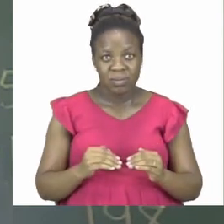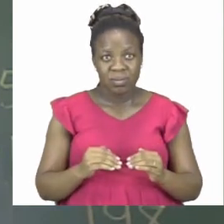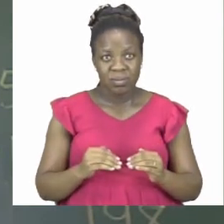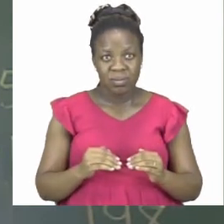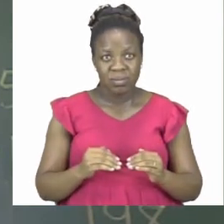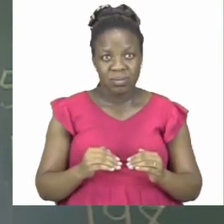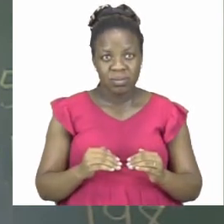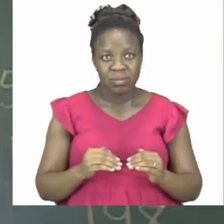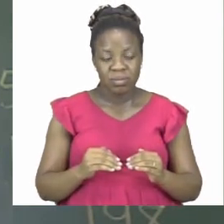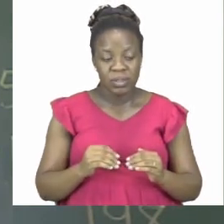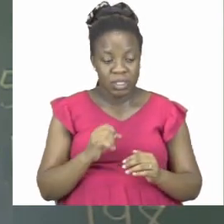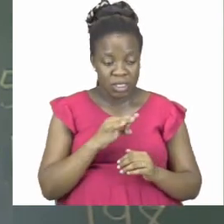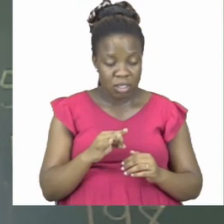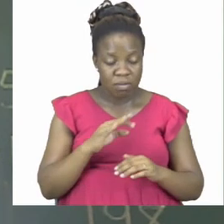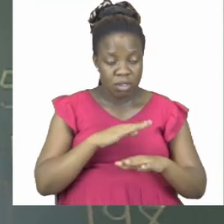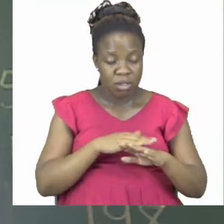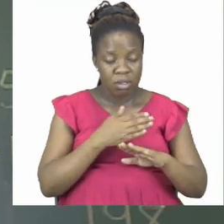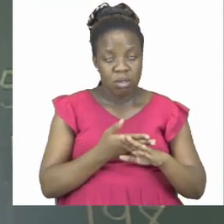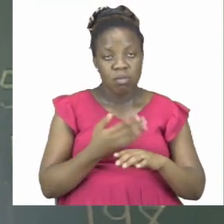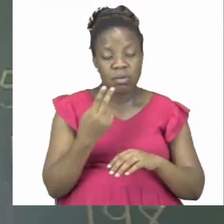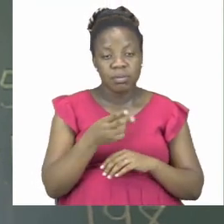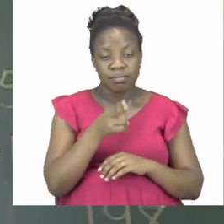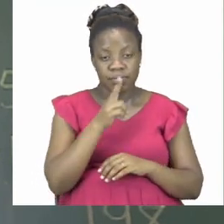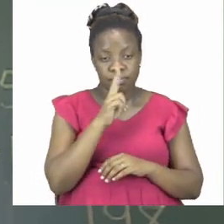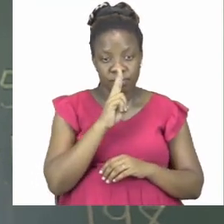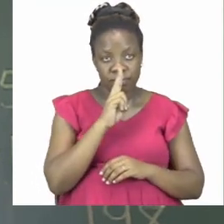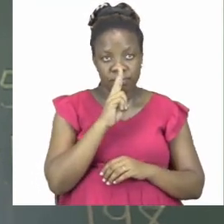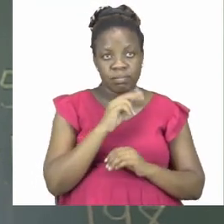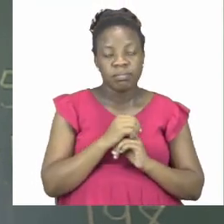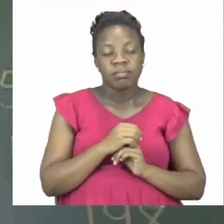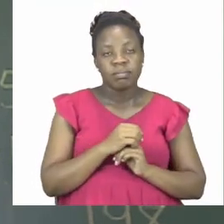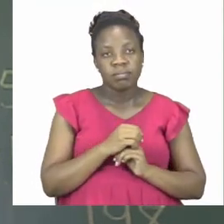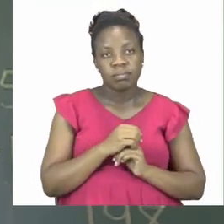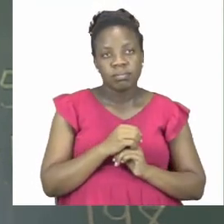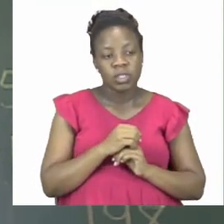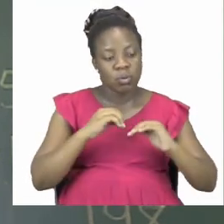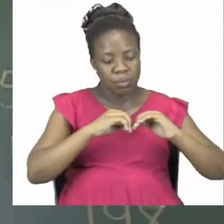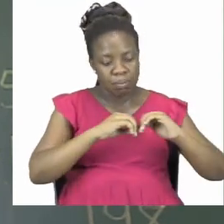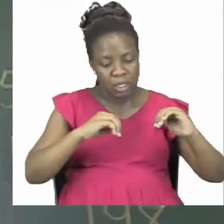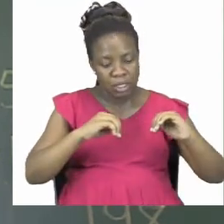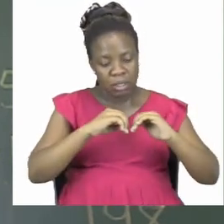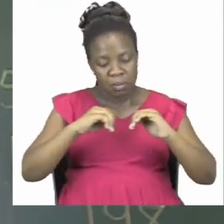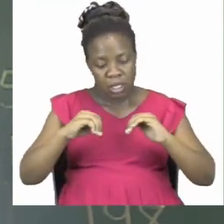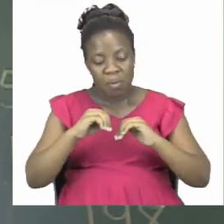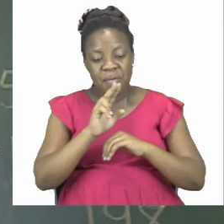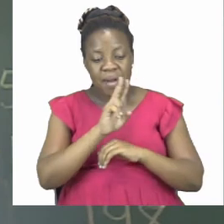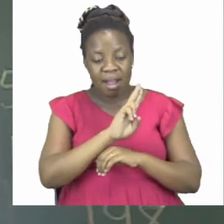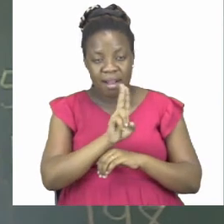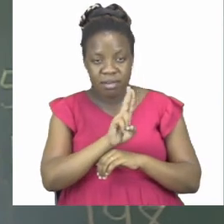gave us only the answer and they wanted us to decompose, to break it down. We